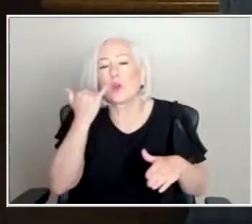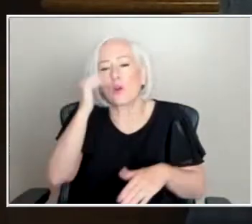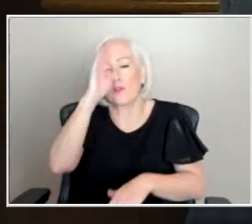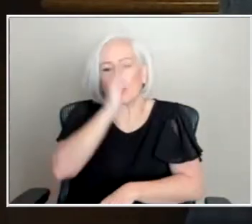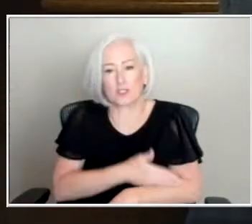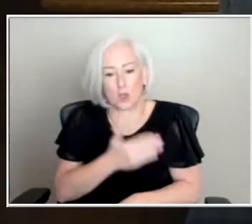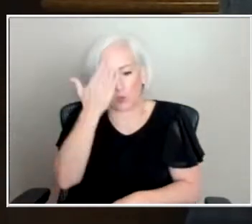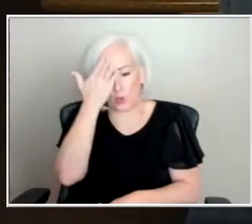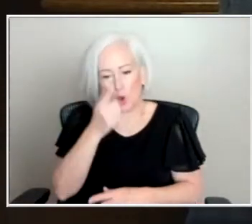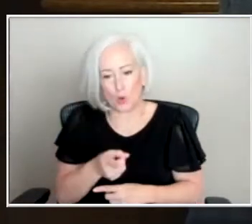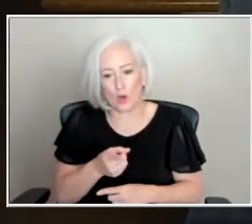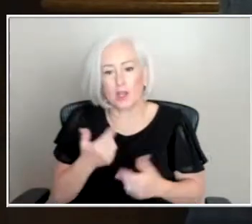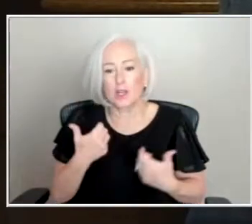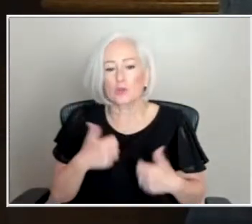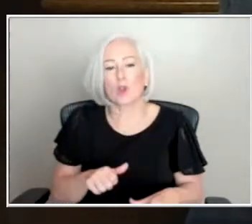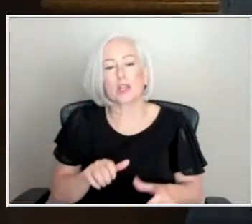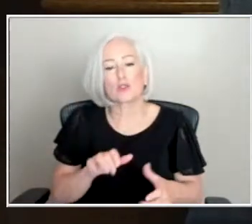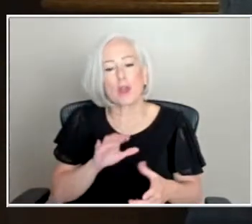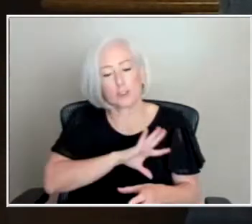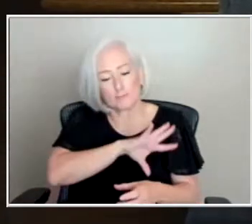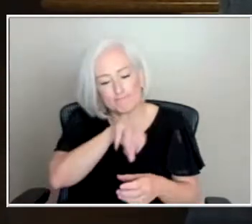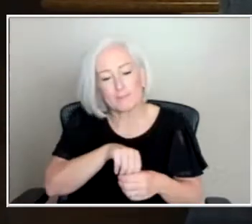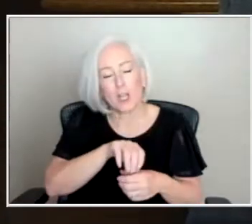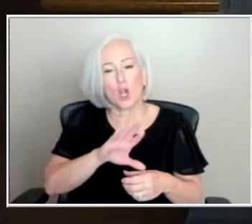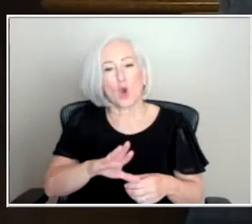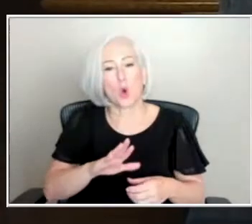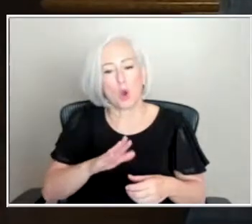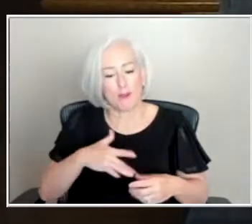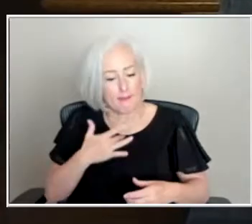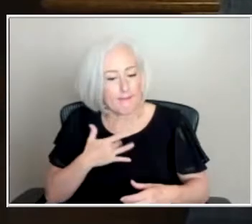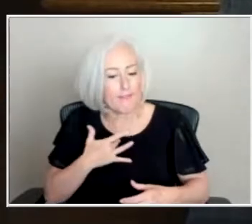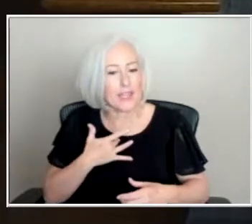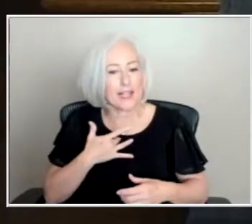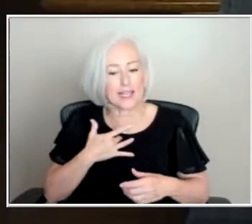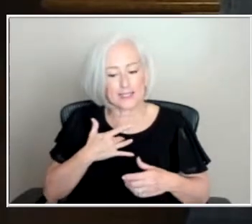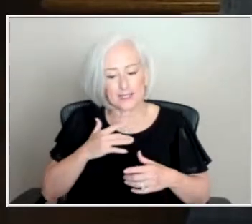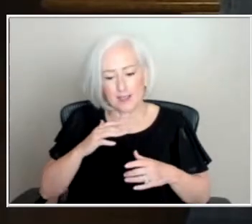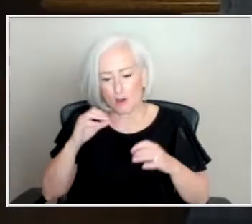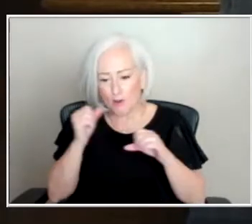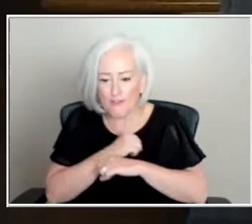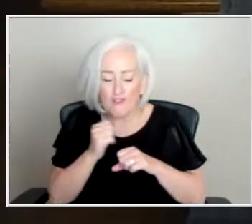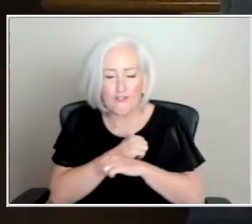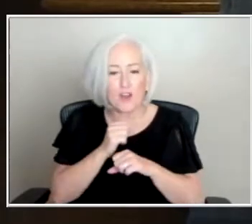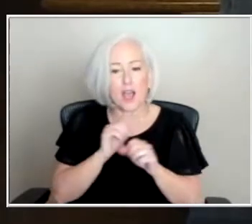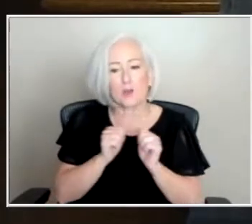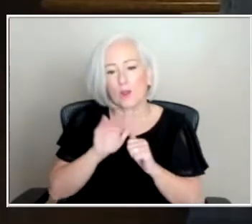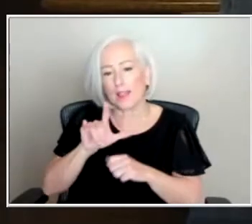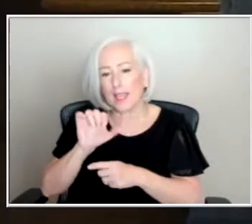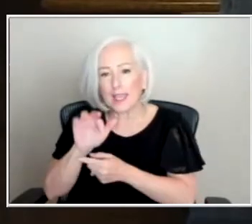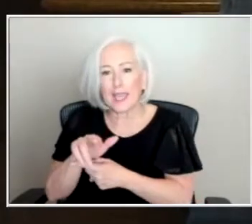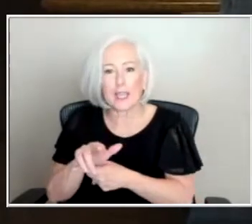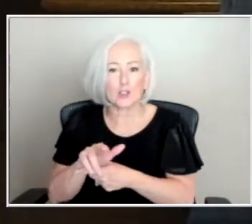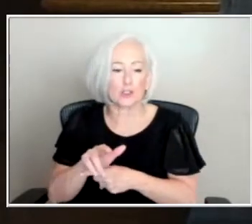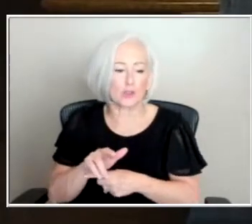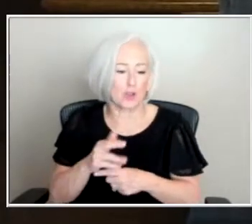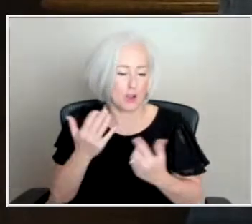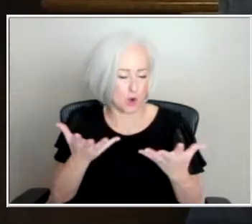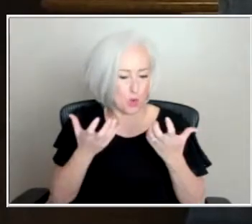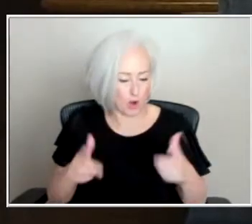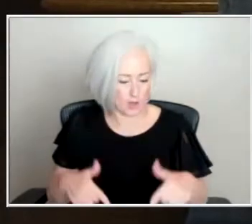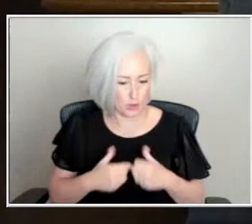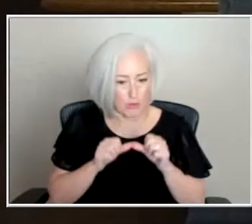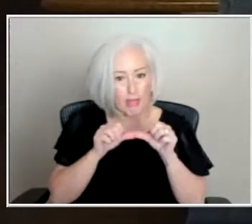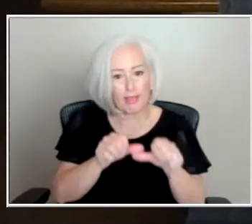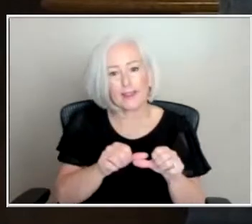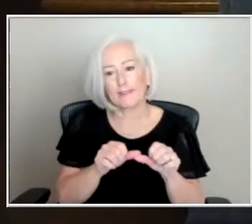tried to capture her essence and what we were going through, how hard she fought, and to live for him and for the family and for